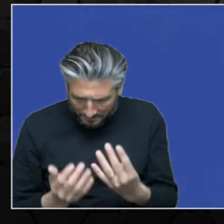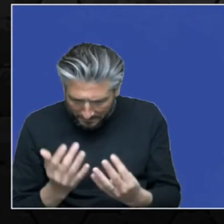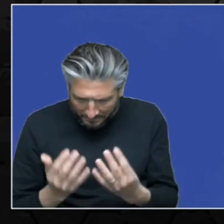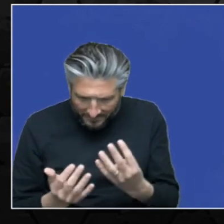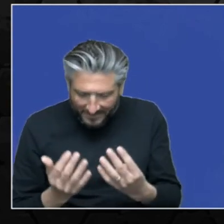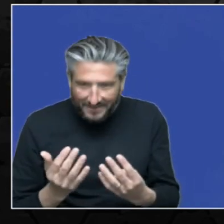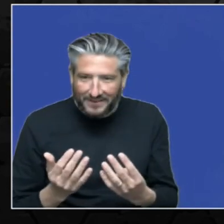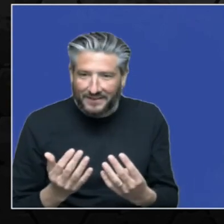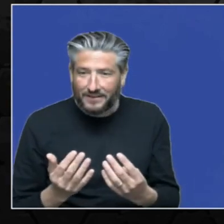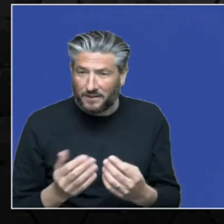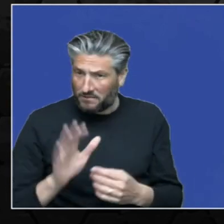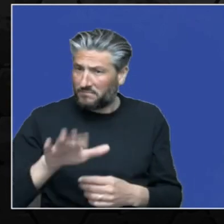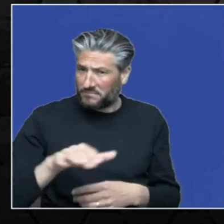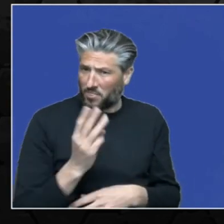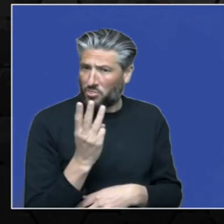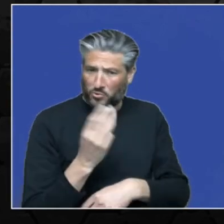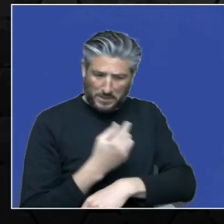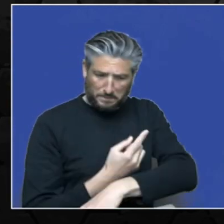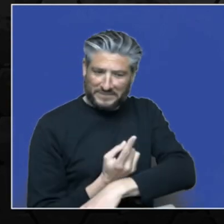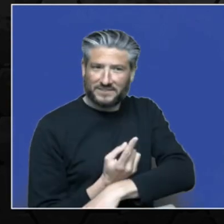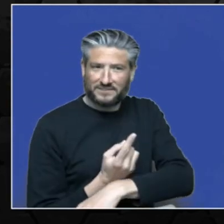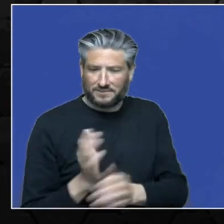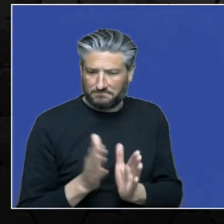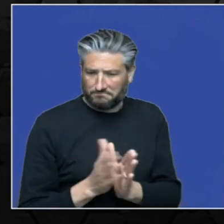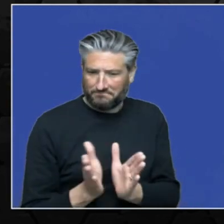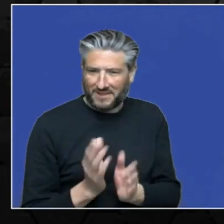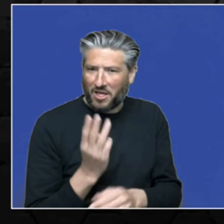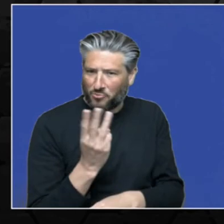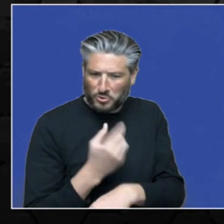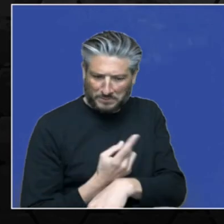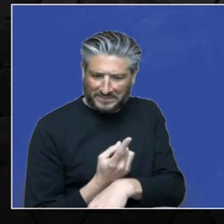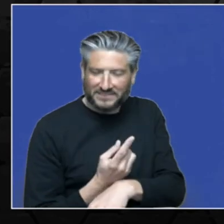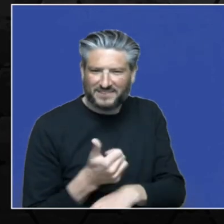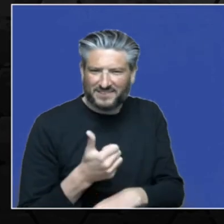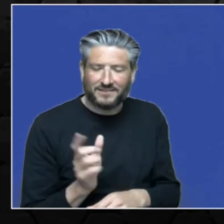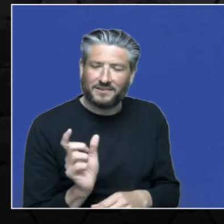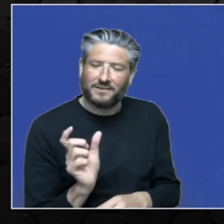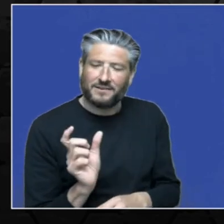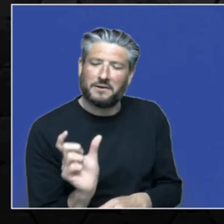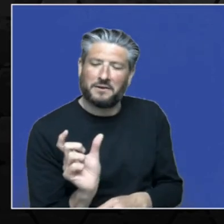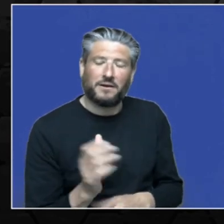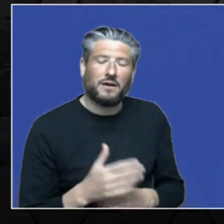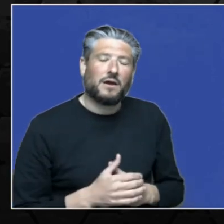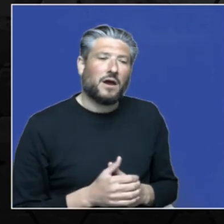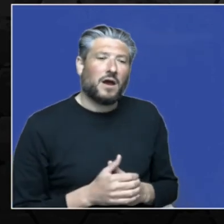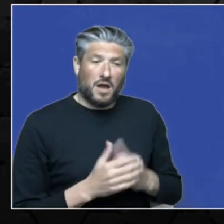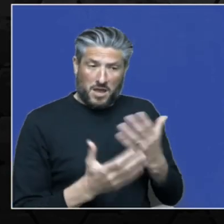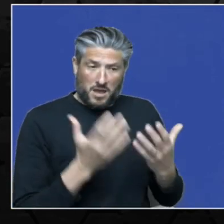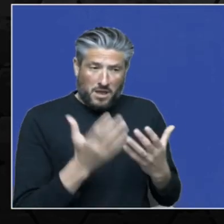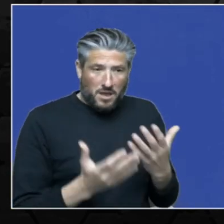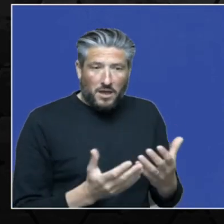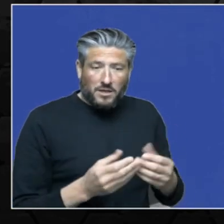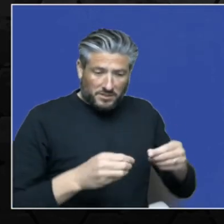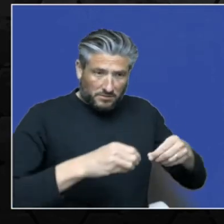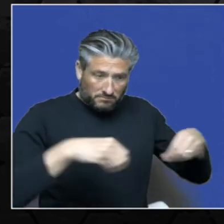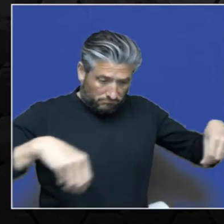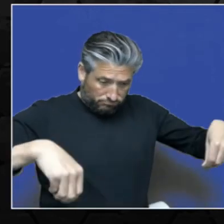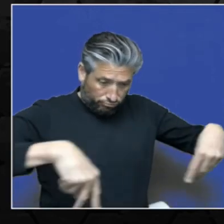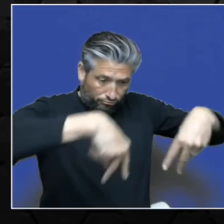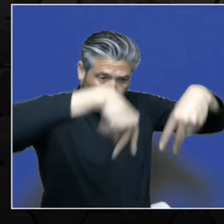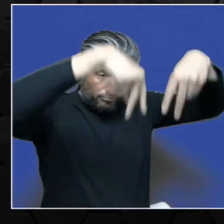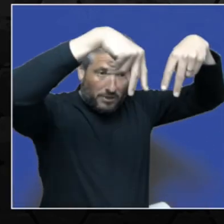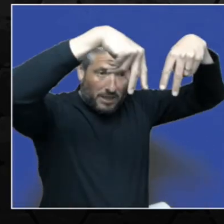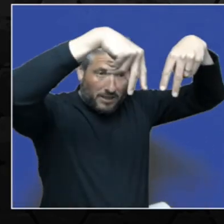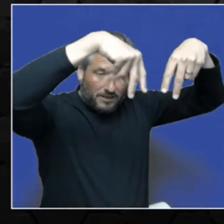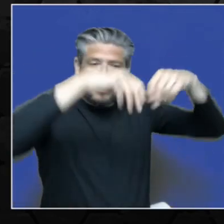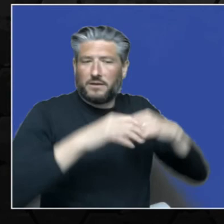Three minutes something. okay. So what would happen is when we build a bottom up graph, so you have the sentence at the bottom, right? So